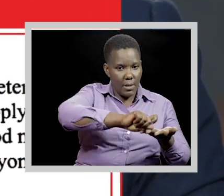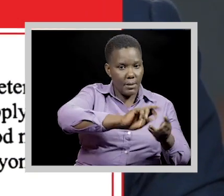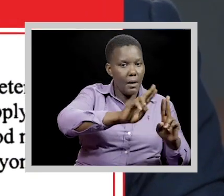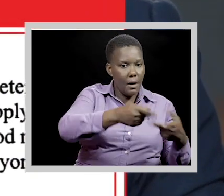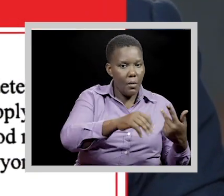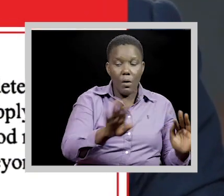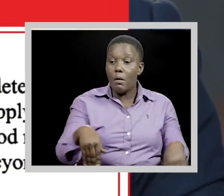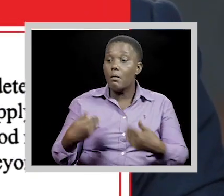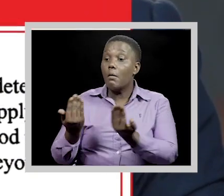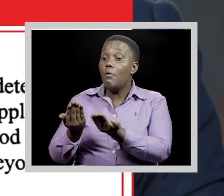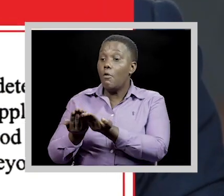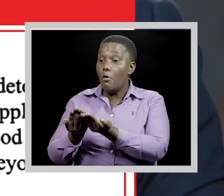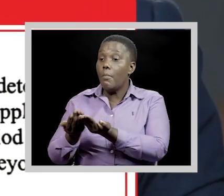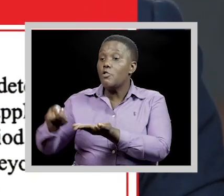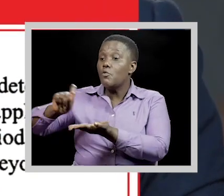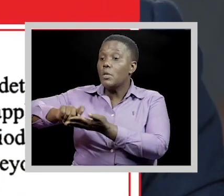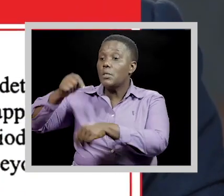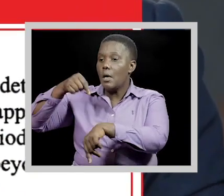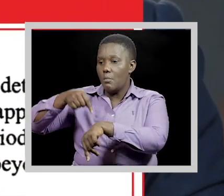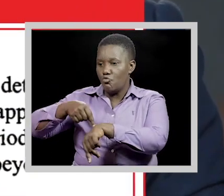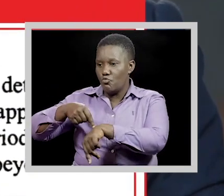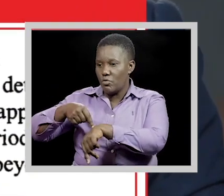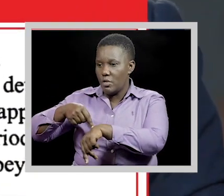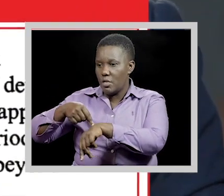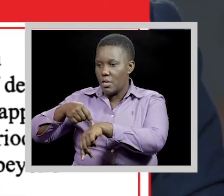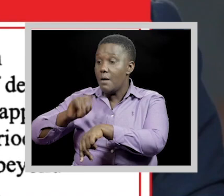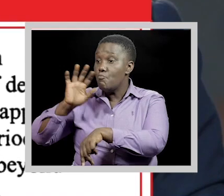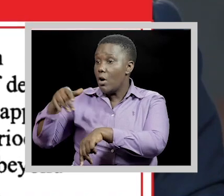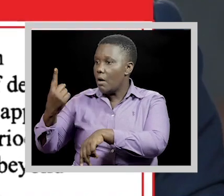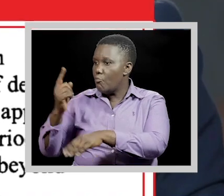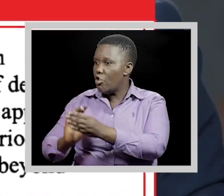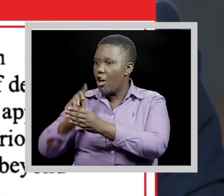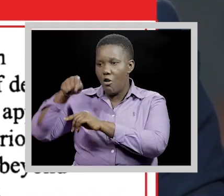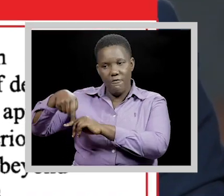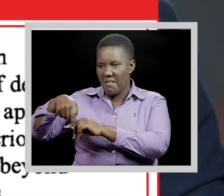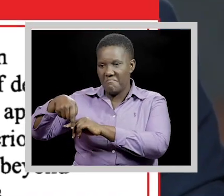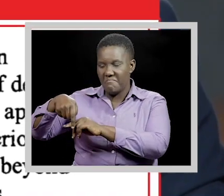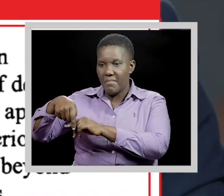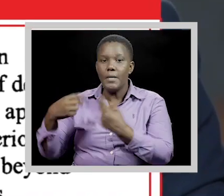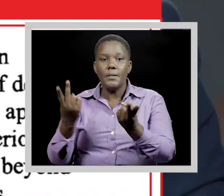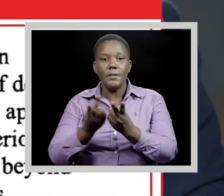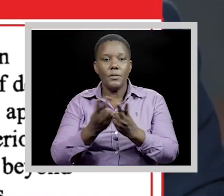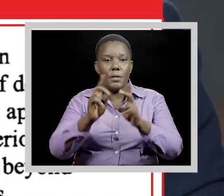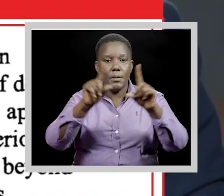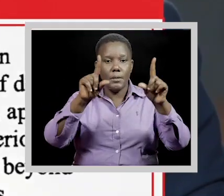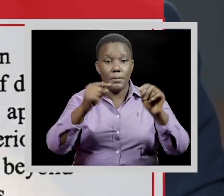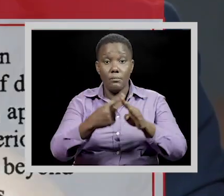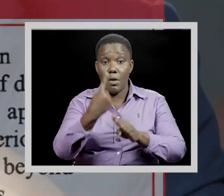or may apply for an extension for the period that does not exceed 1 year, as it is provided for under